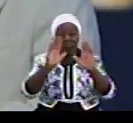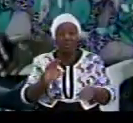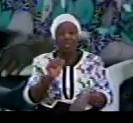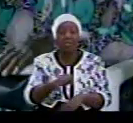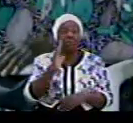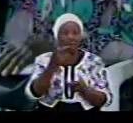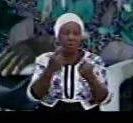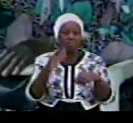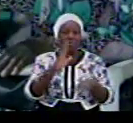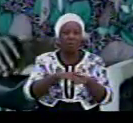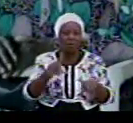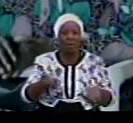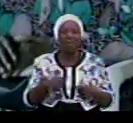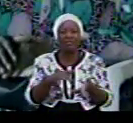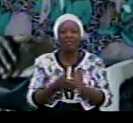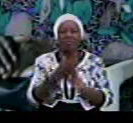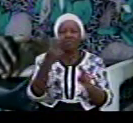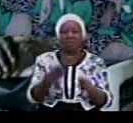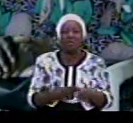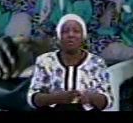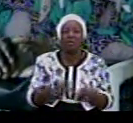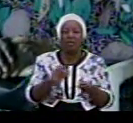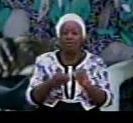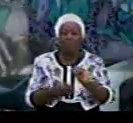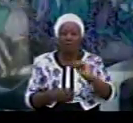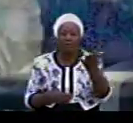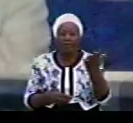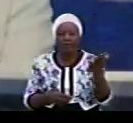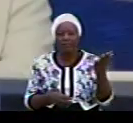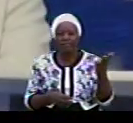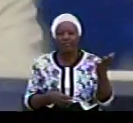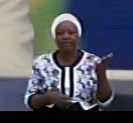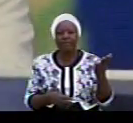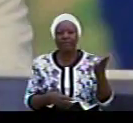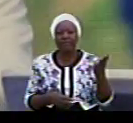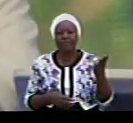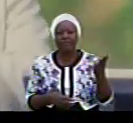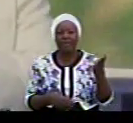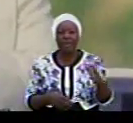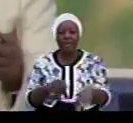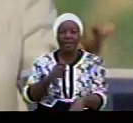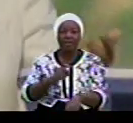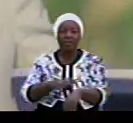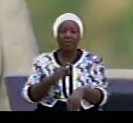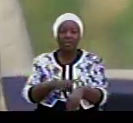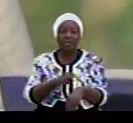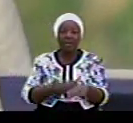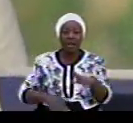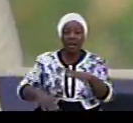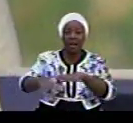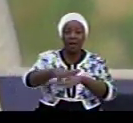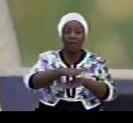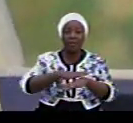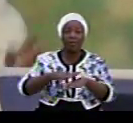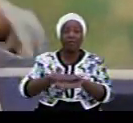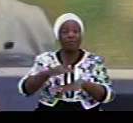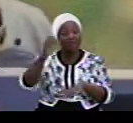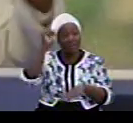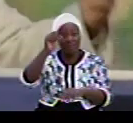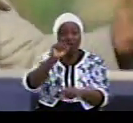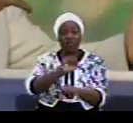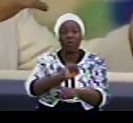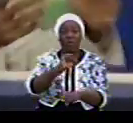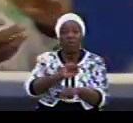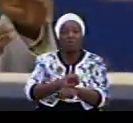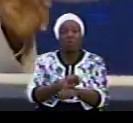life. Number five, seasons above is workmanship. There